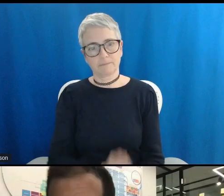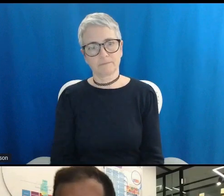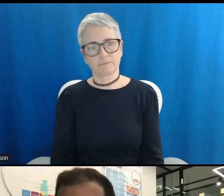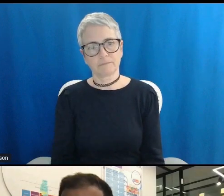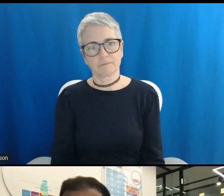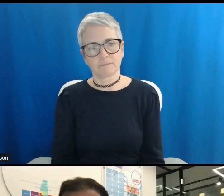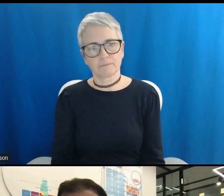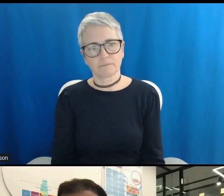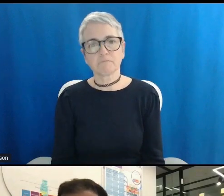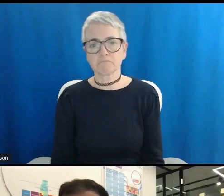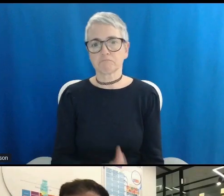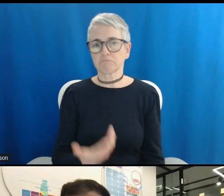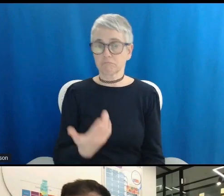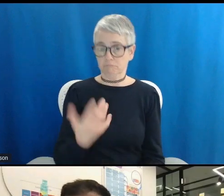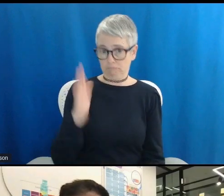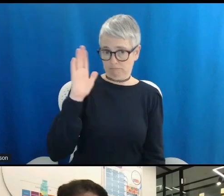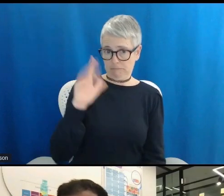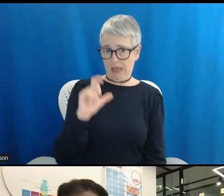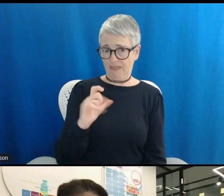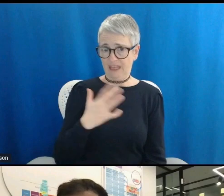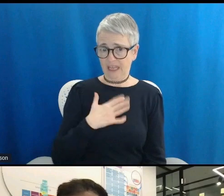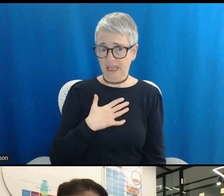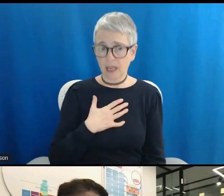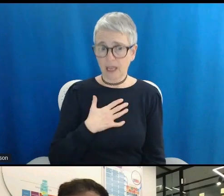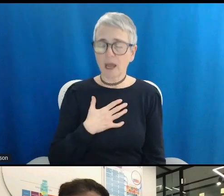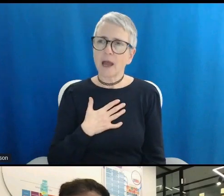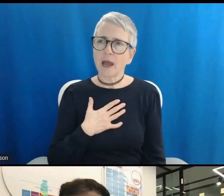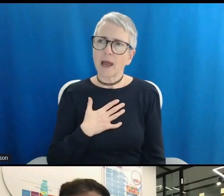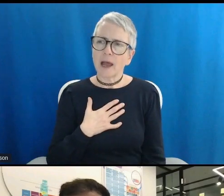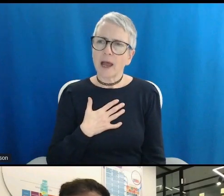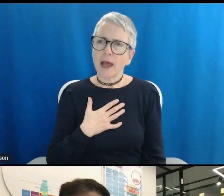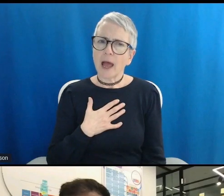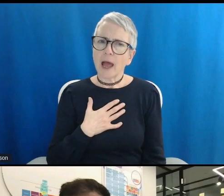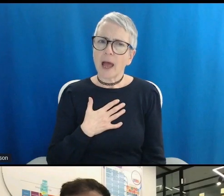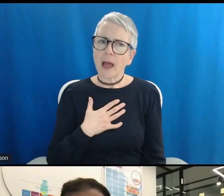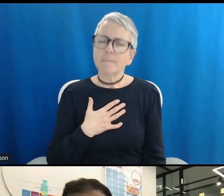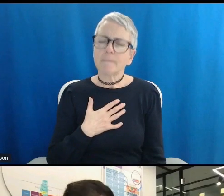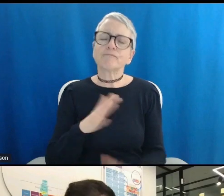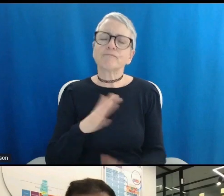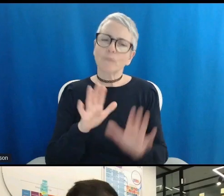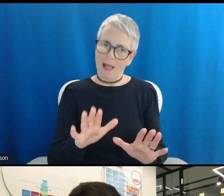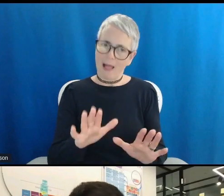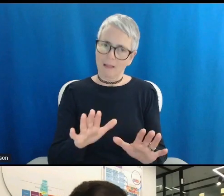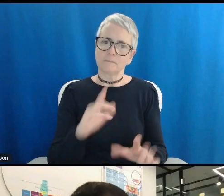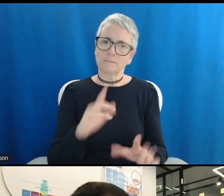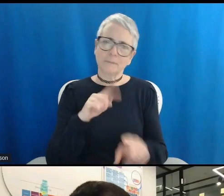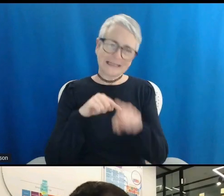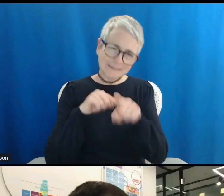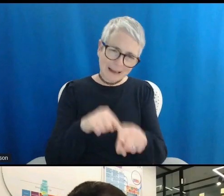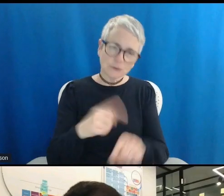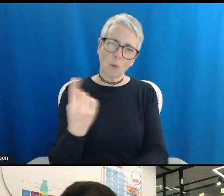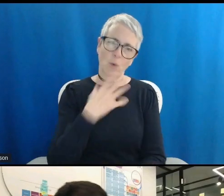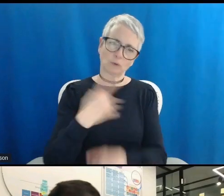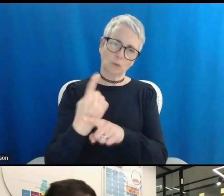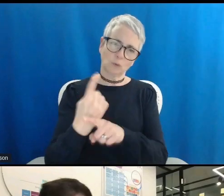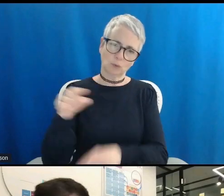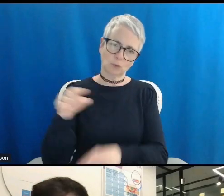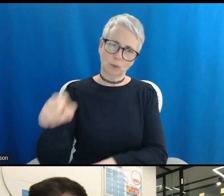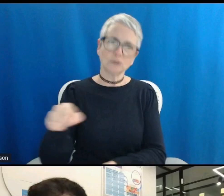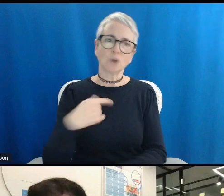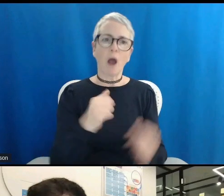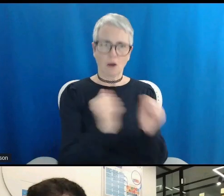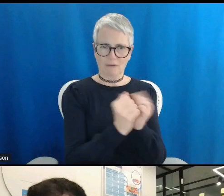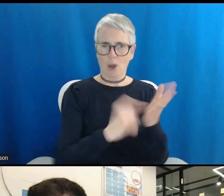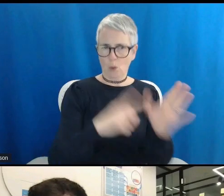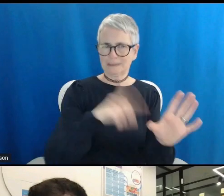Yeah, it looks like he's going to jump in, but I'll quickly say something. I think it depends who you're looking to speak to. So I agree with Lucy that